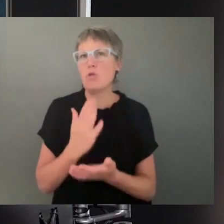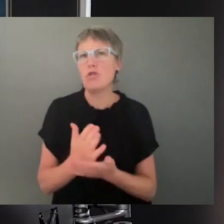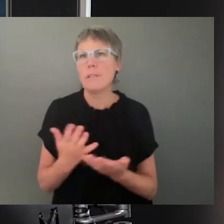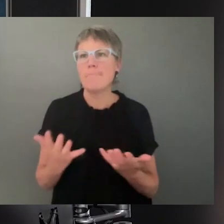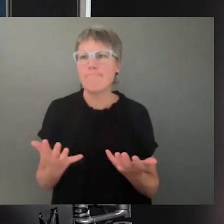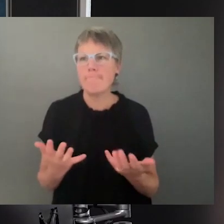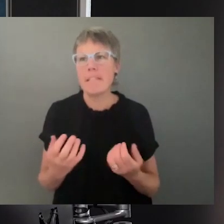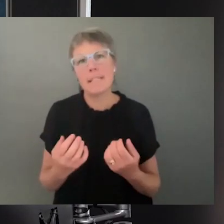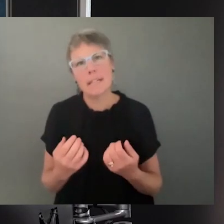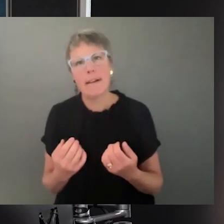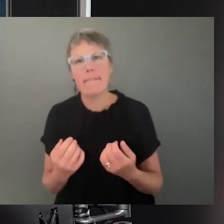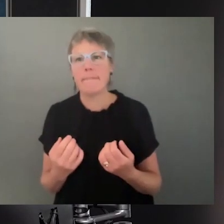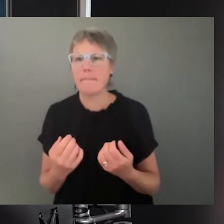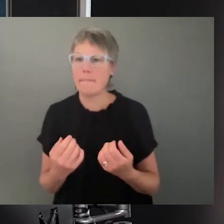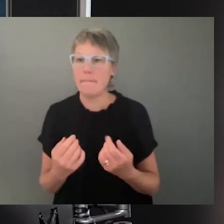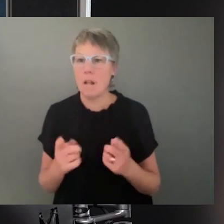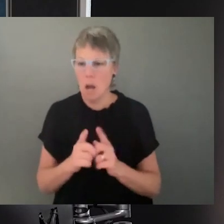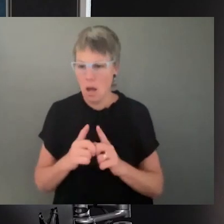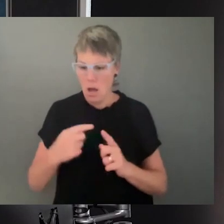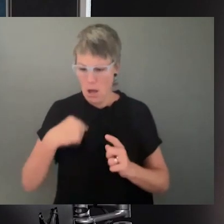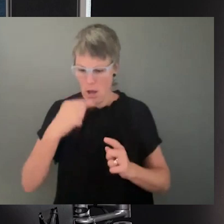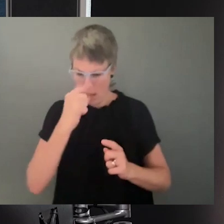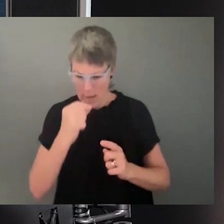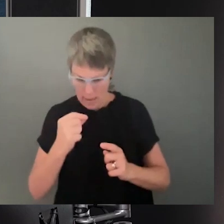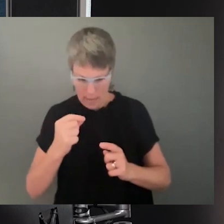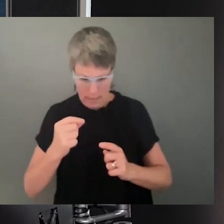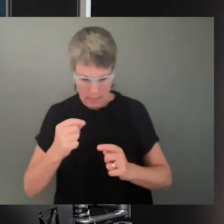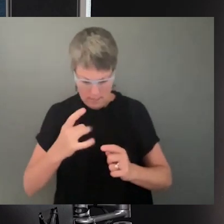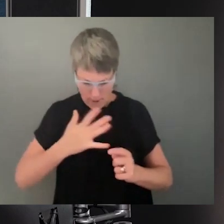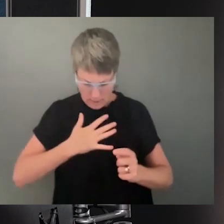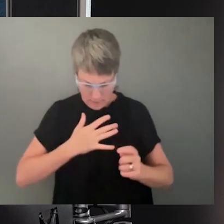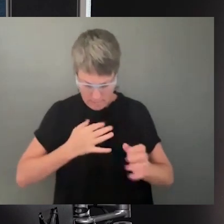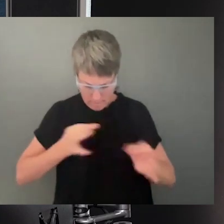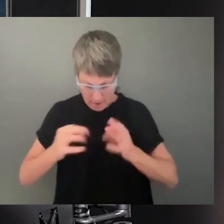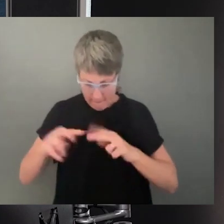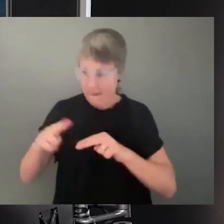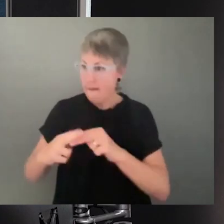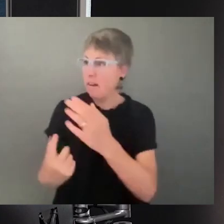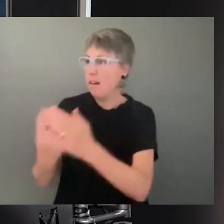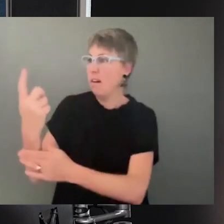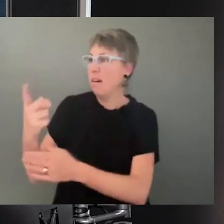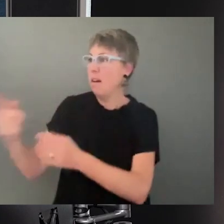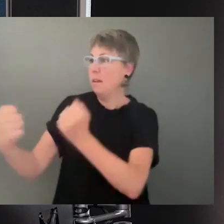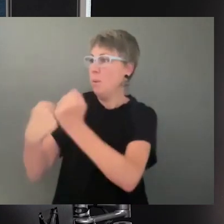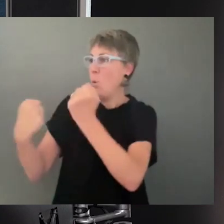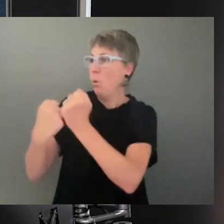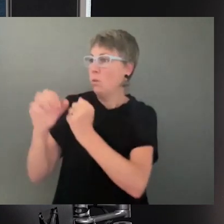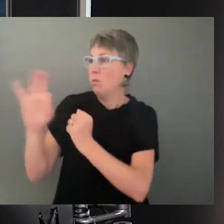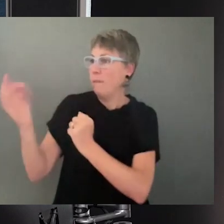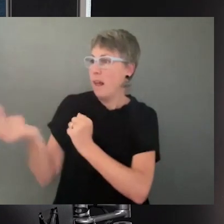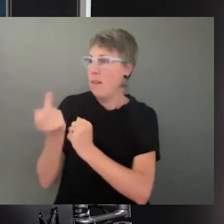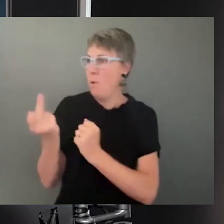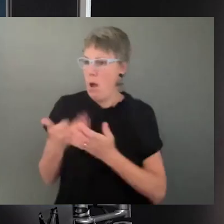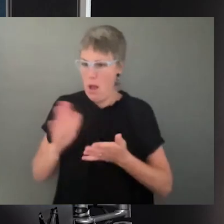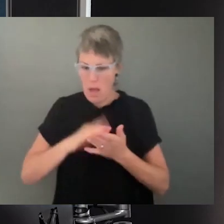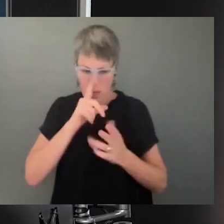need to fill, I suppose, is making sure we understand that fact, that we can engage in a sort of a self-assessment process, if you will, of how